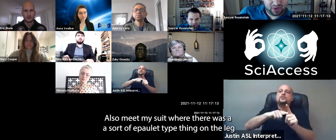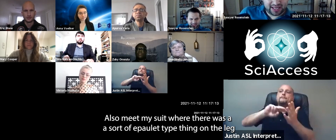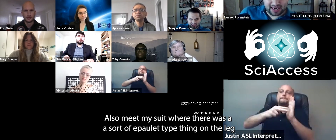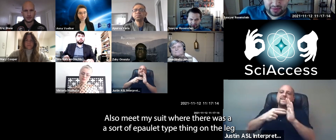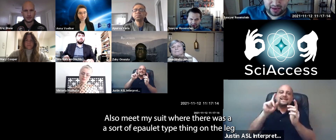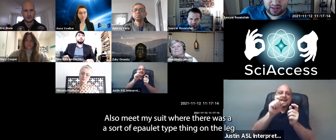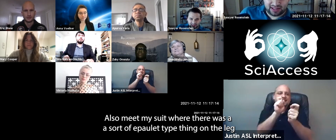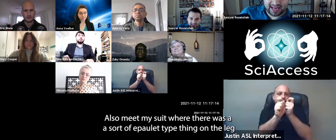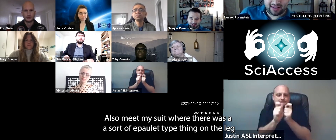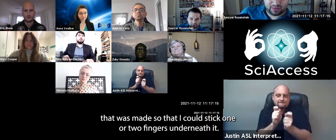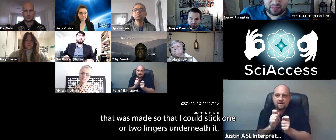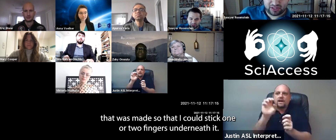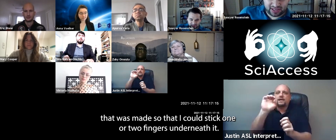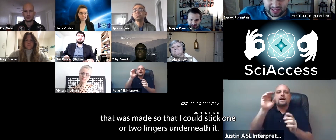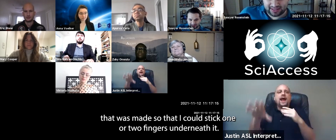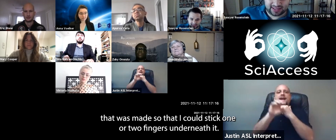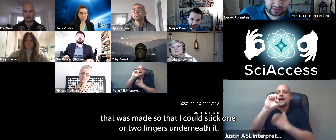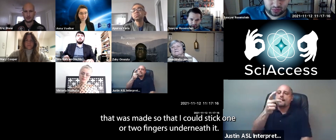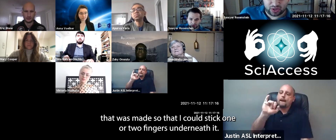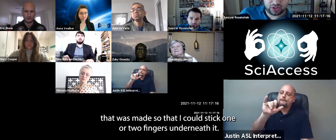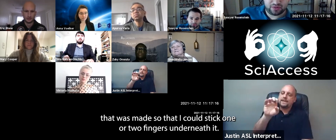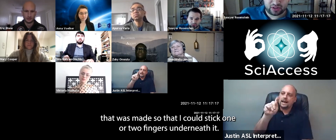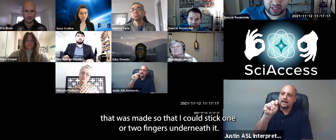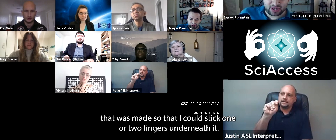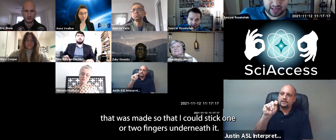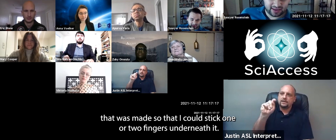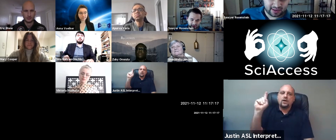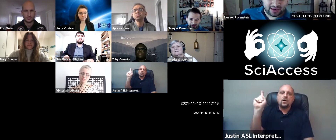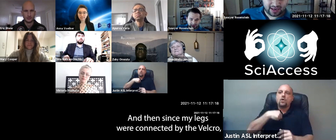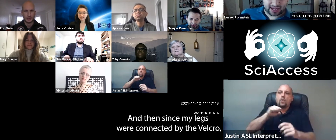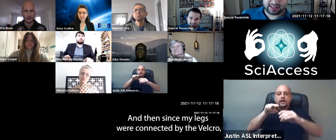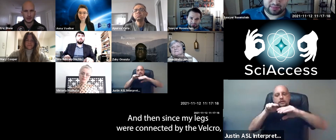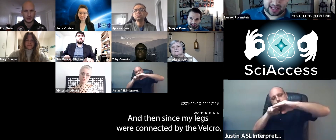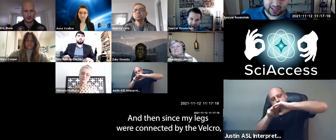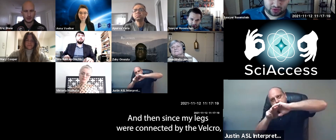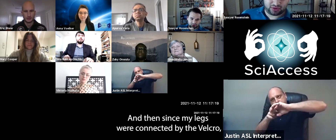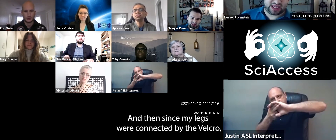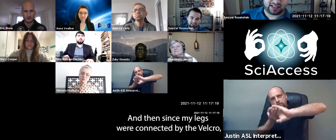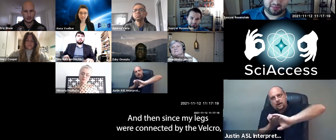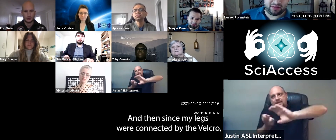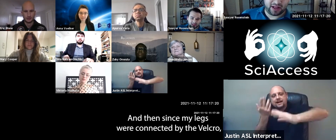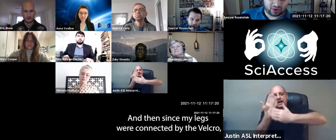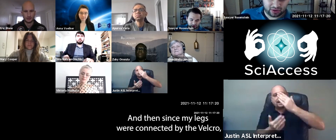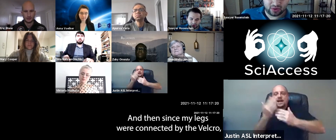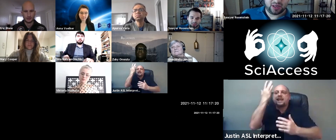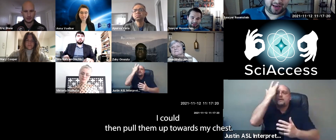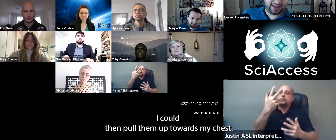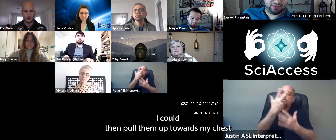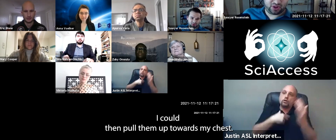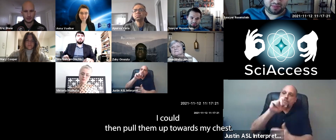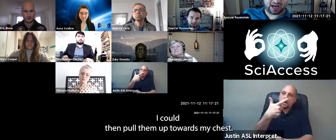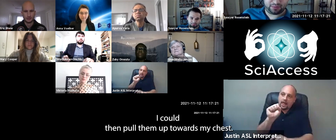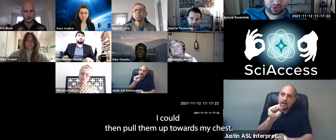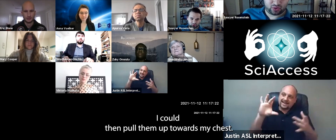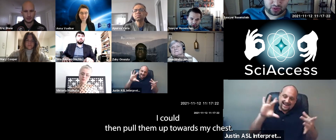of epaulette type thing on the leg that was made so that I could stick 1 or 2 fingers underneath it. And then since my legs were connected by the Velcro, I could then